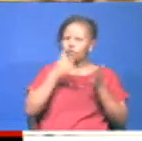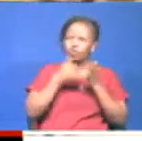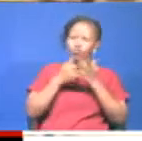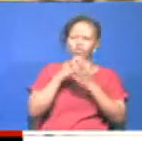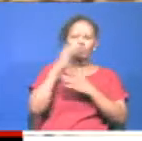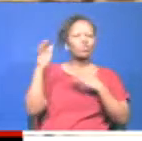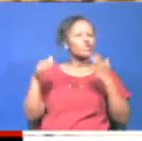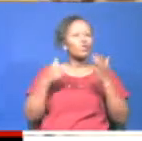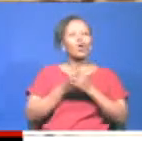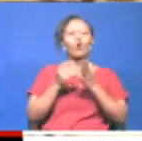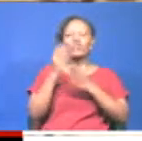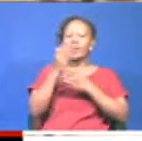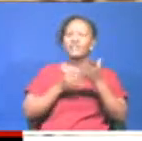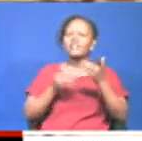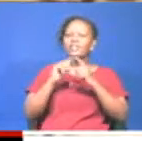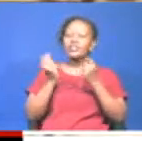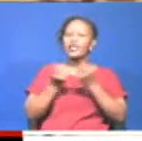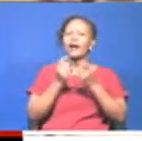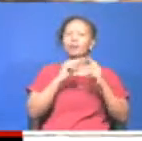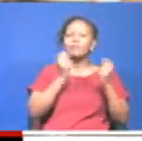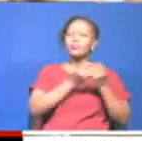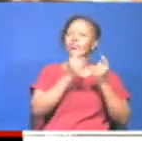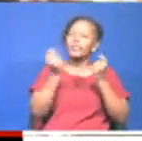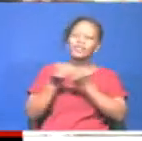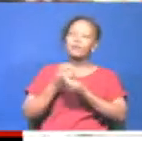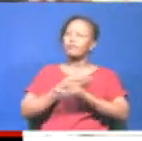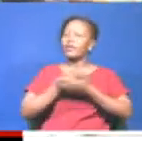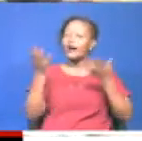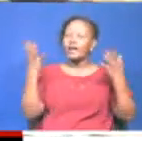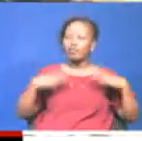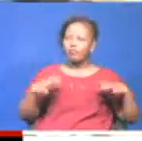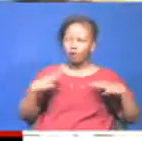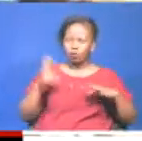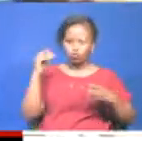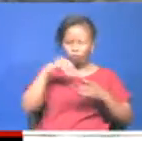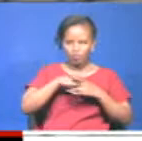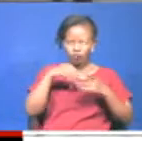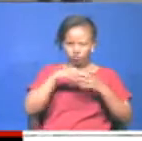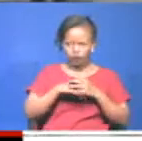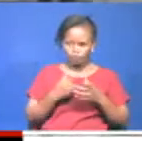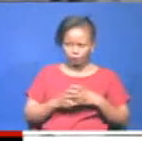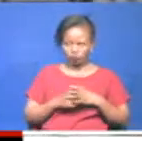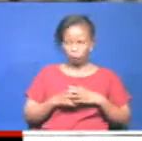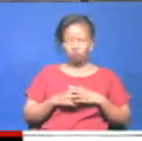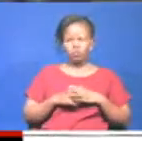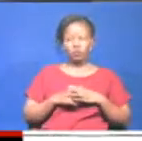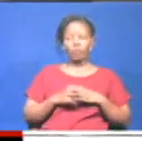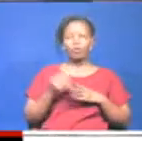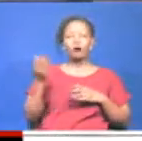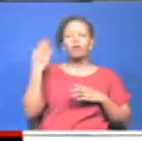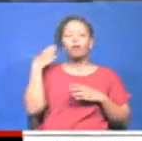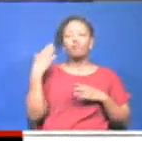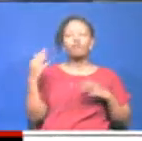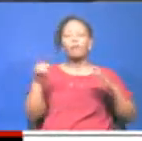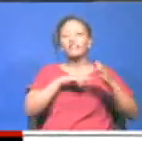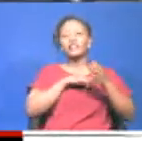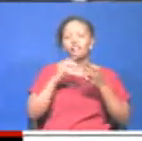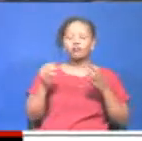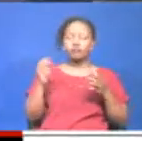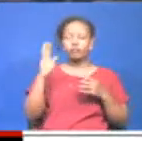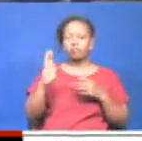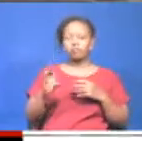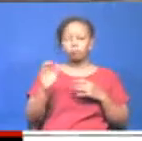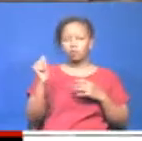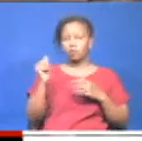Sakuye, itakuwa na Turkana, itakuwa na Sambu, kila mu. Former Education Chief Administrative Secretary, who is seeking for Isiolo